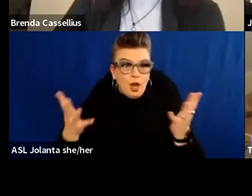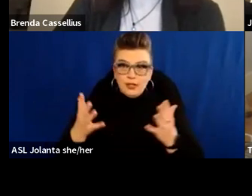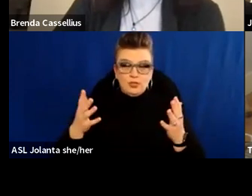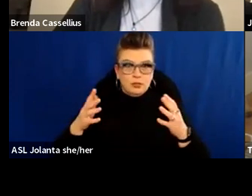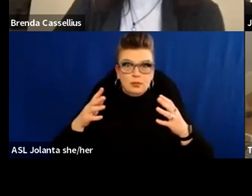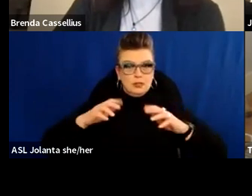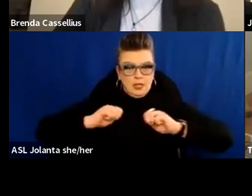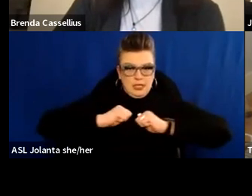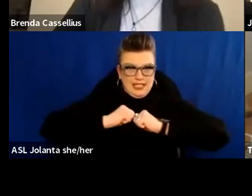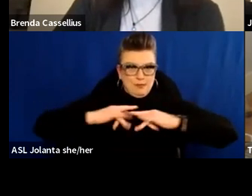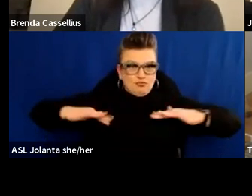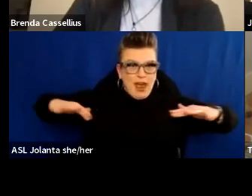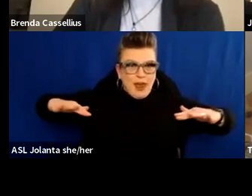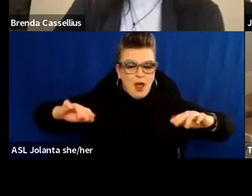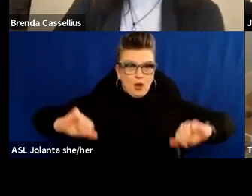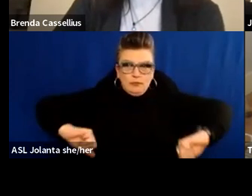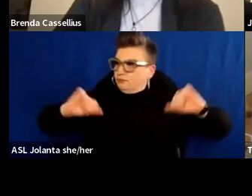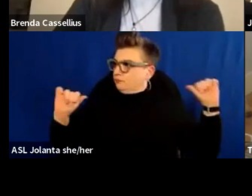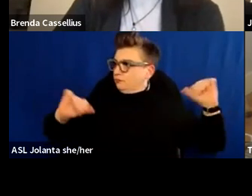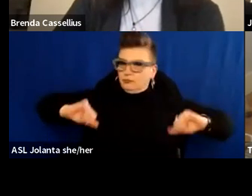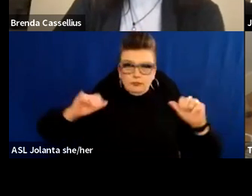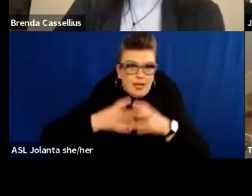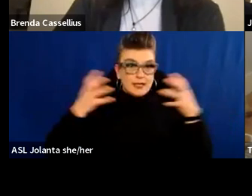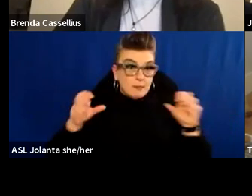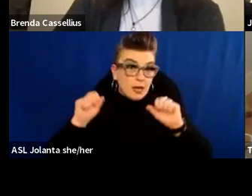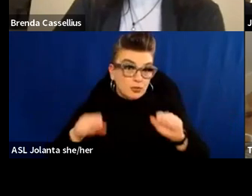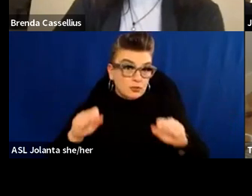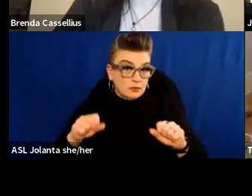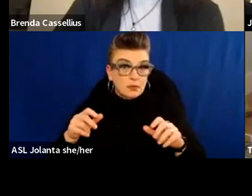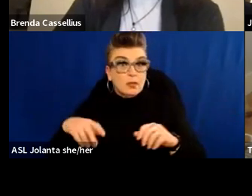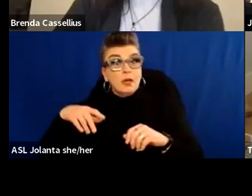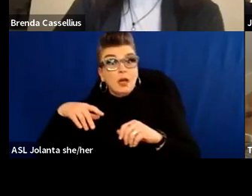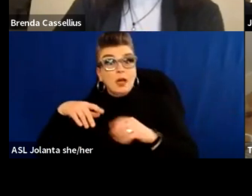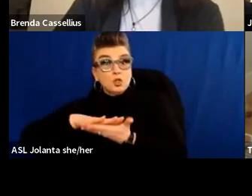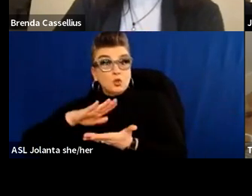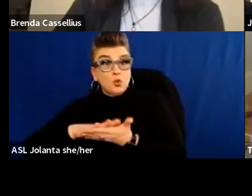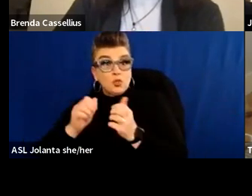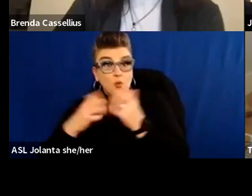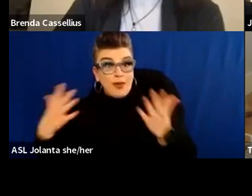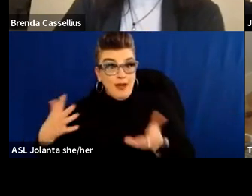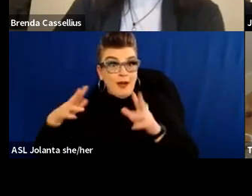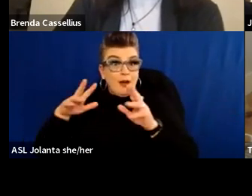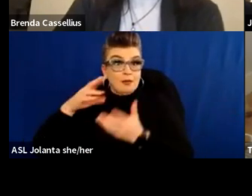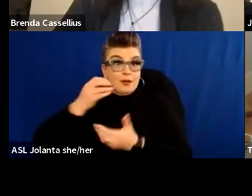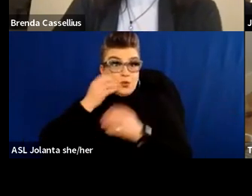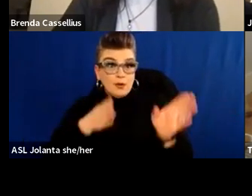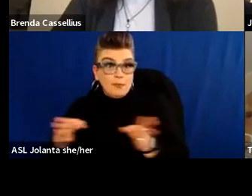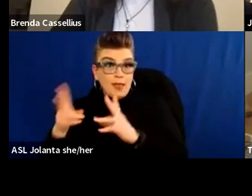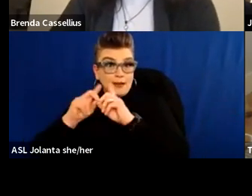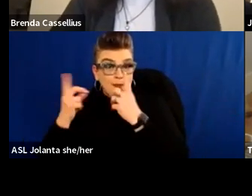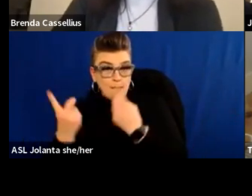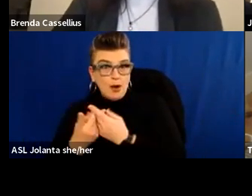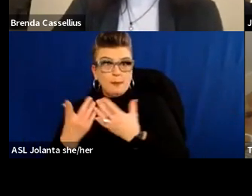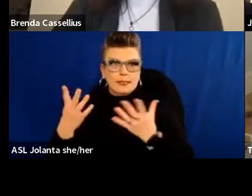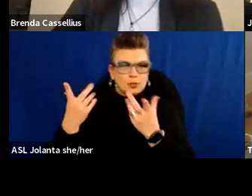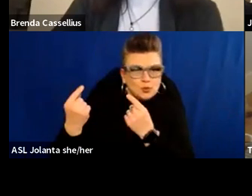possible when it came to lunch time so some schools to develop plans with our food service department to feed in classrooms another space in the building outside as